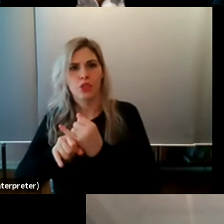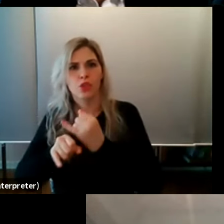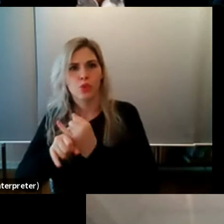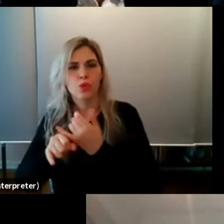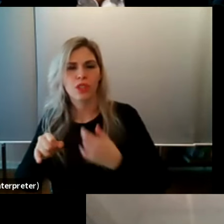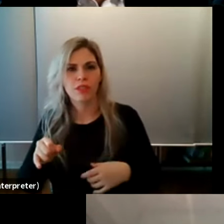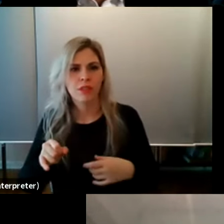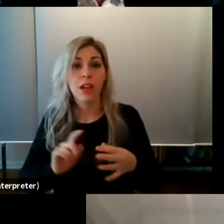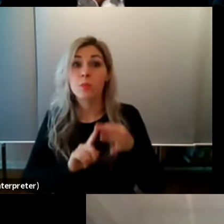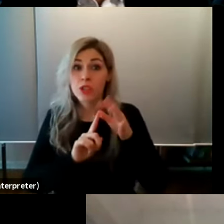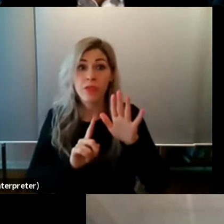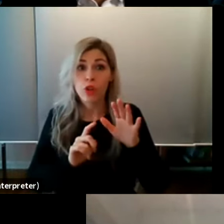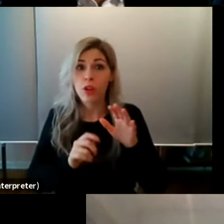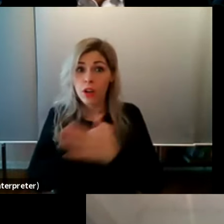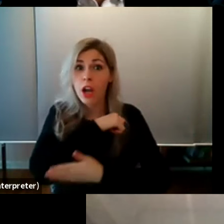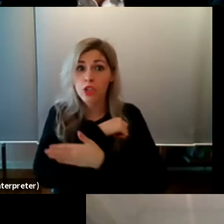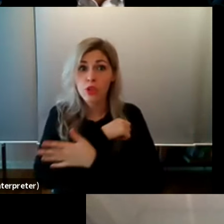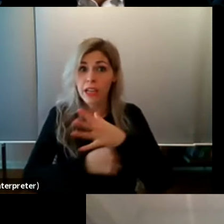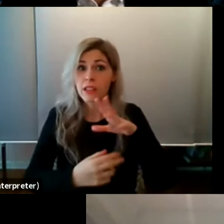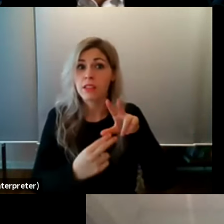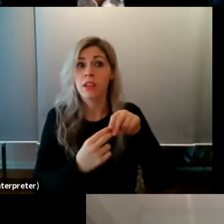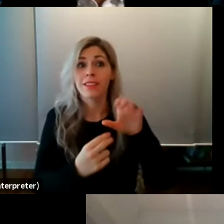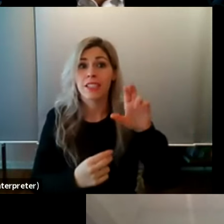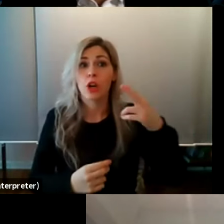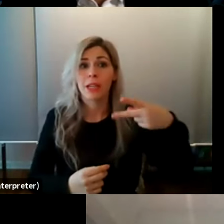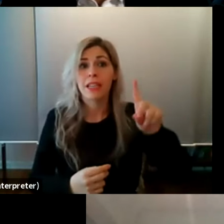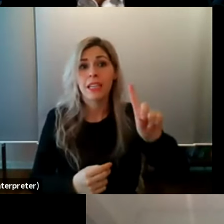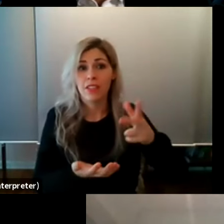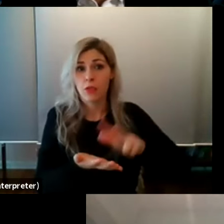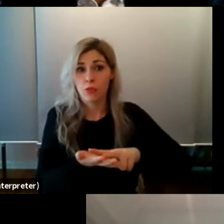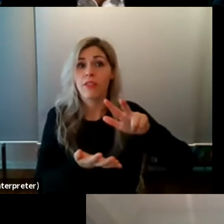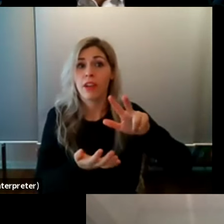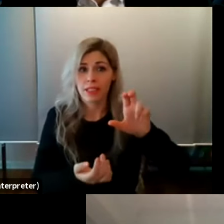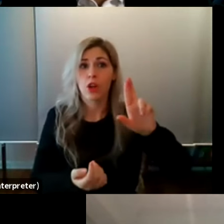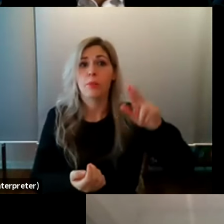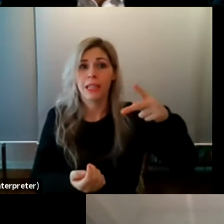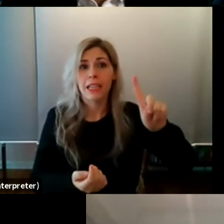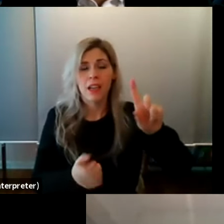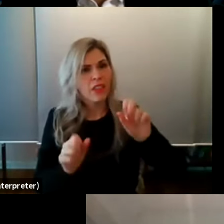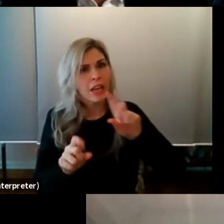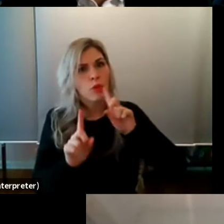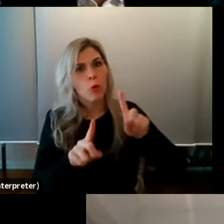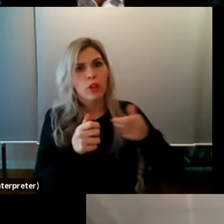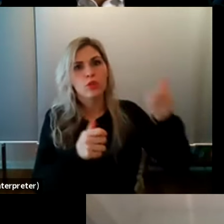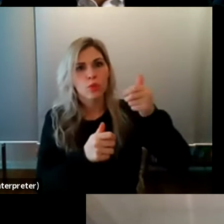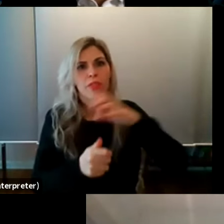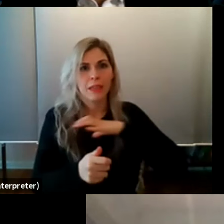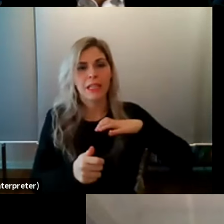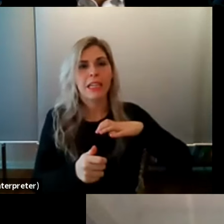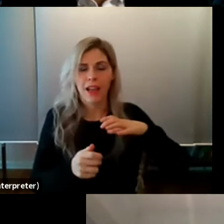a member state of the CRPD, can report this to the CRPD committee at the Office of the Human